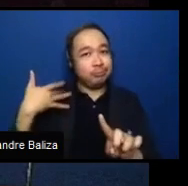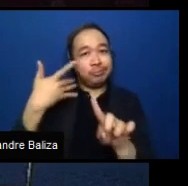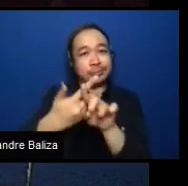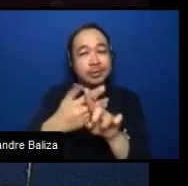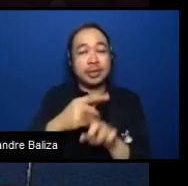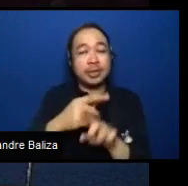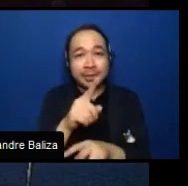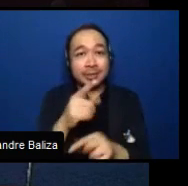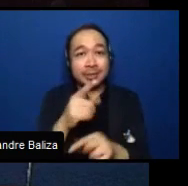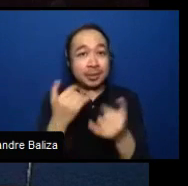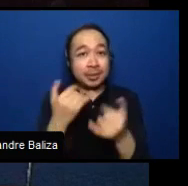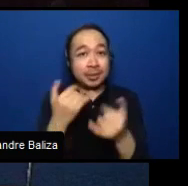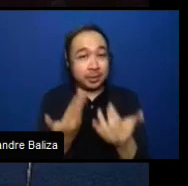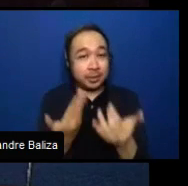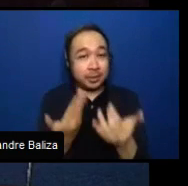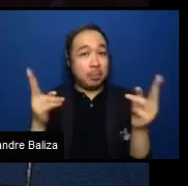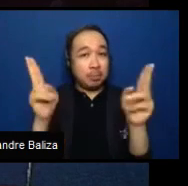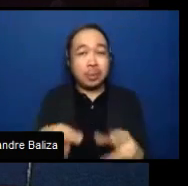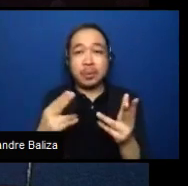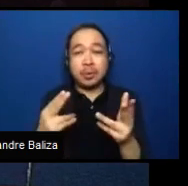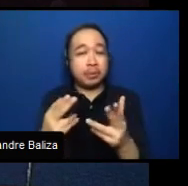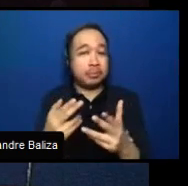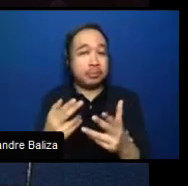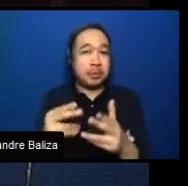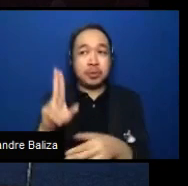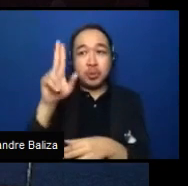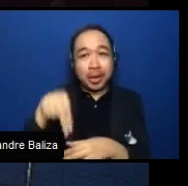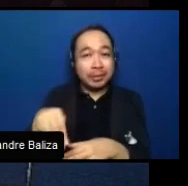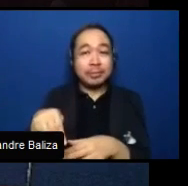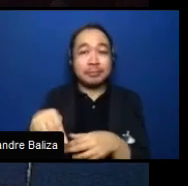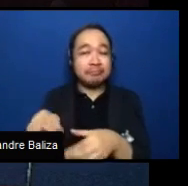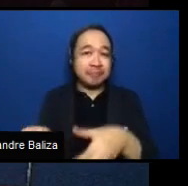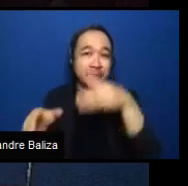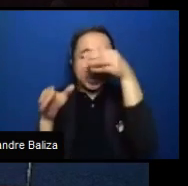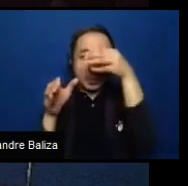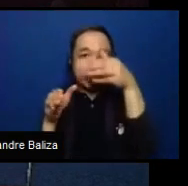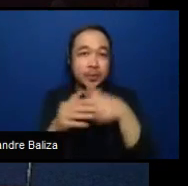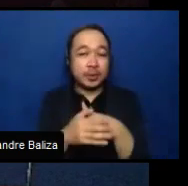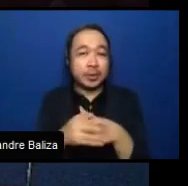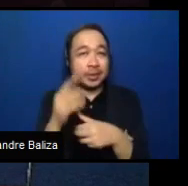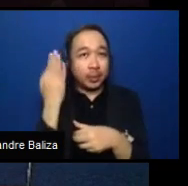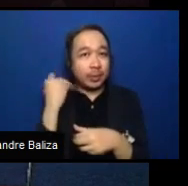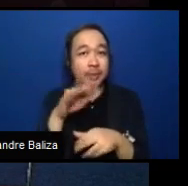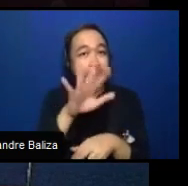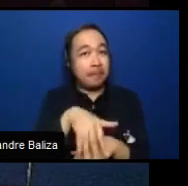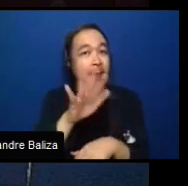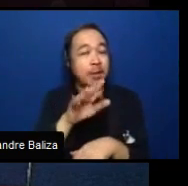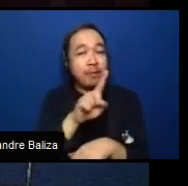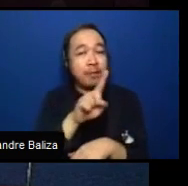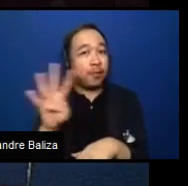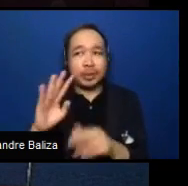joint statement by various UN experts released on 14th of May highlighted how COVID-19